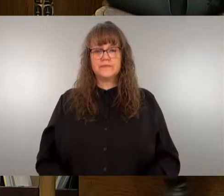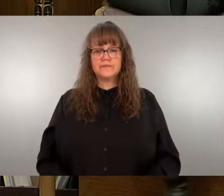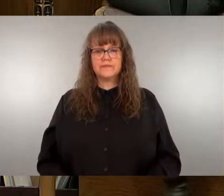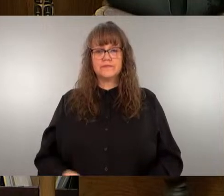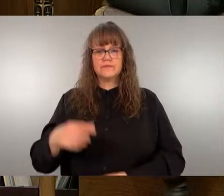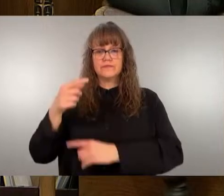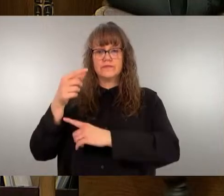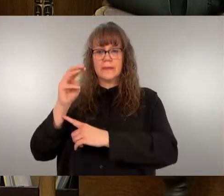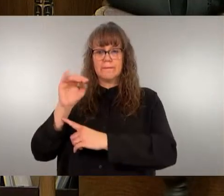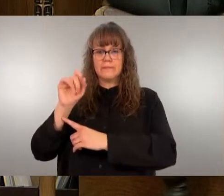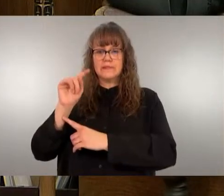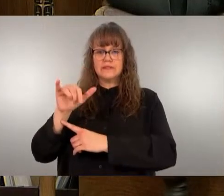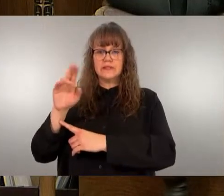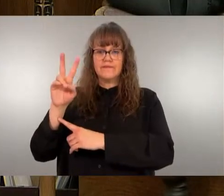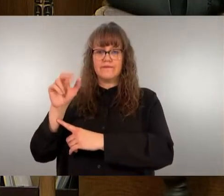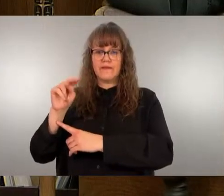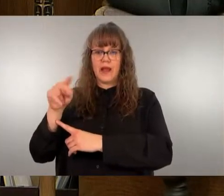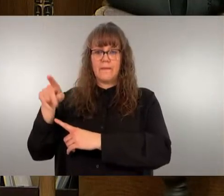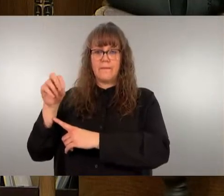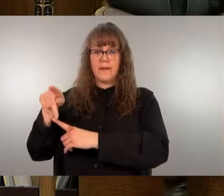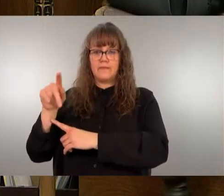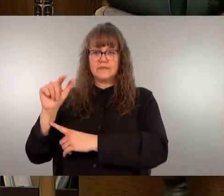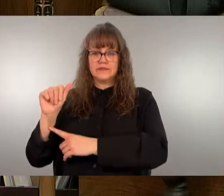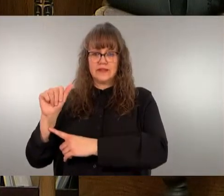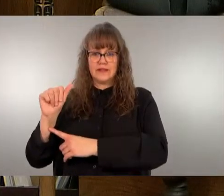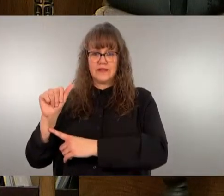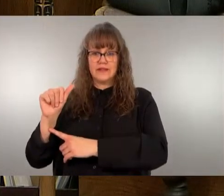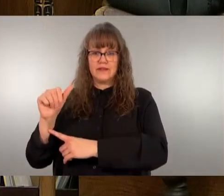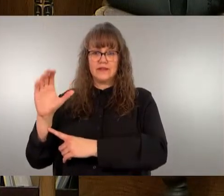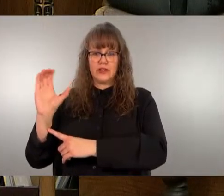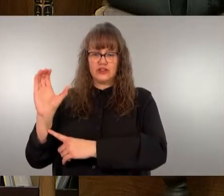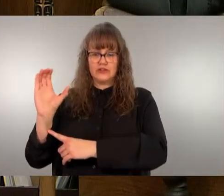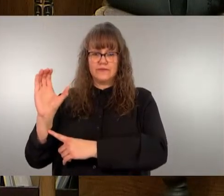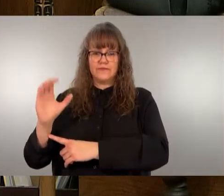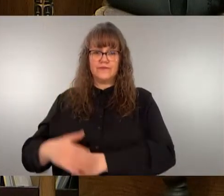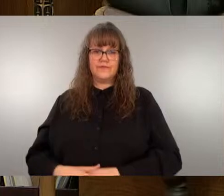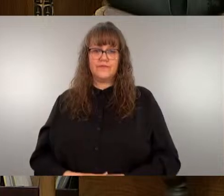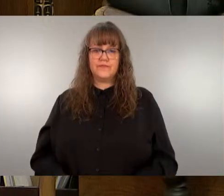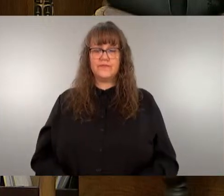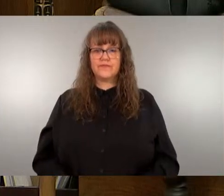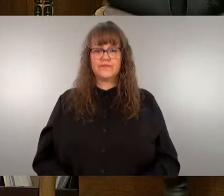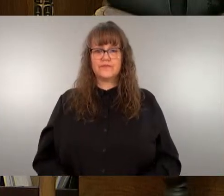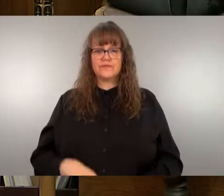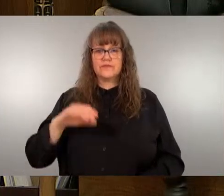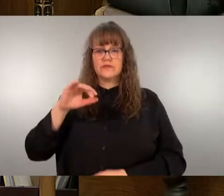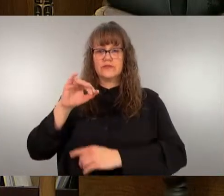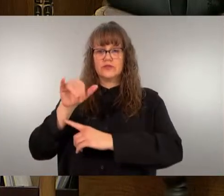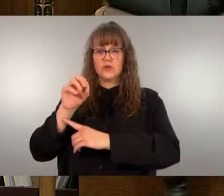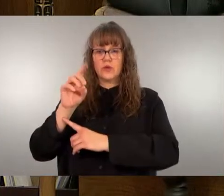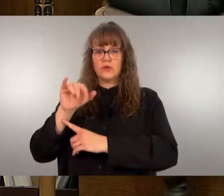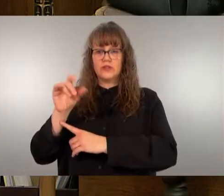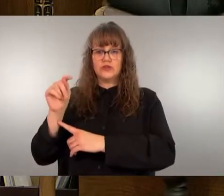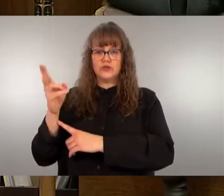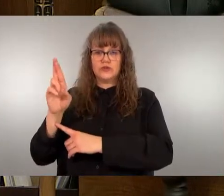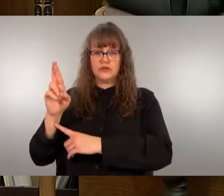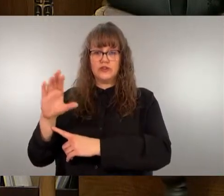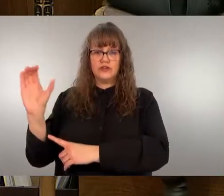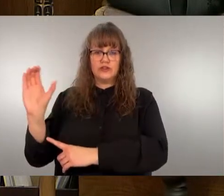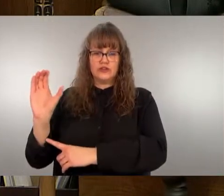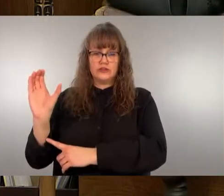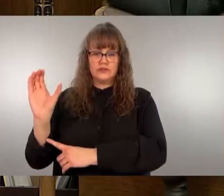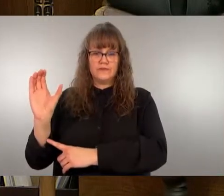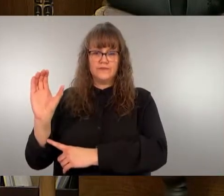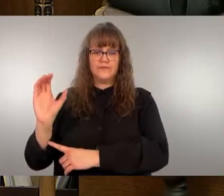Conservative Party, BC. Langley Willowbrook, Jody Tour, Conservative Party of BC. Maple Ridge